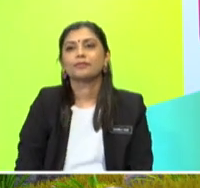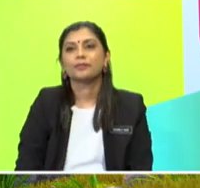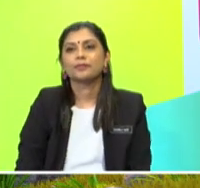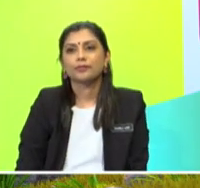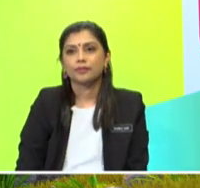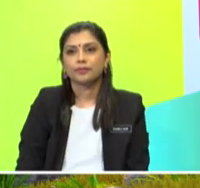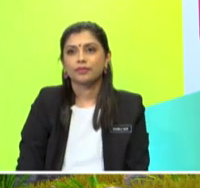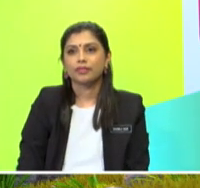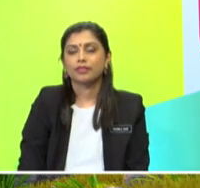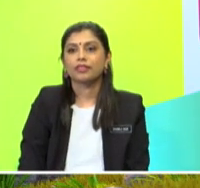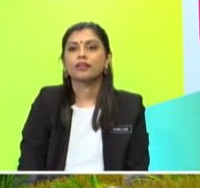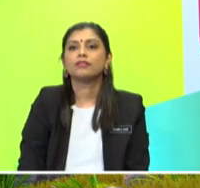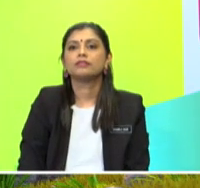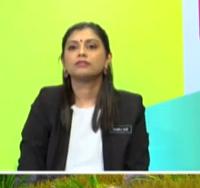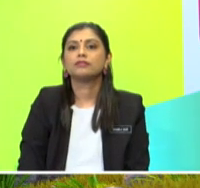Yes, madam.